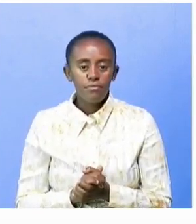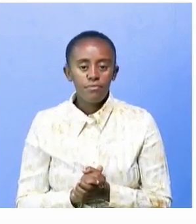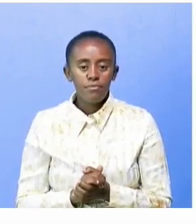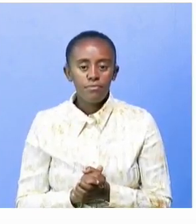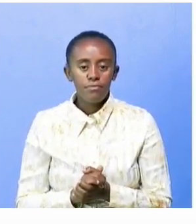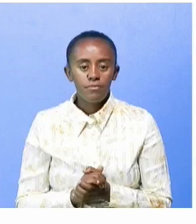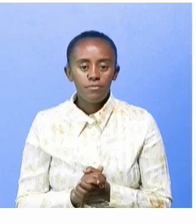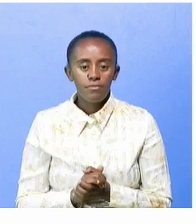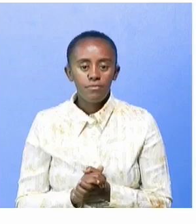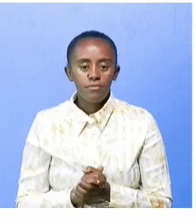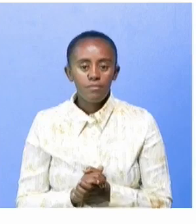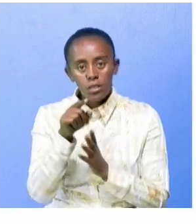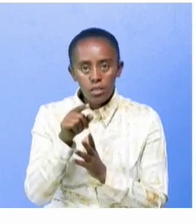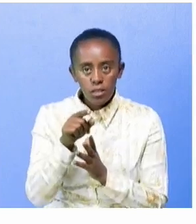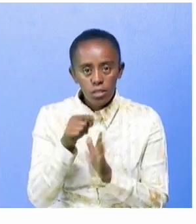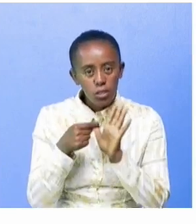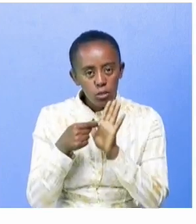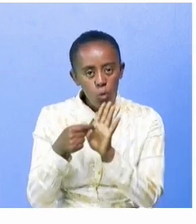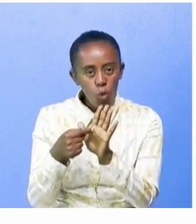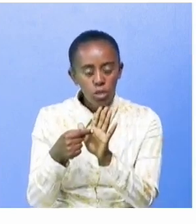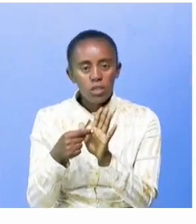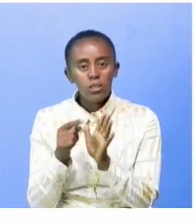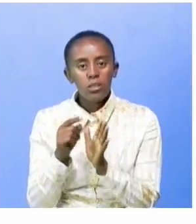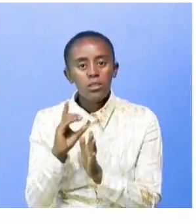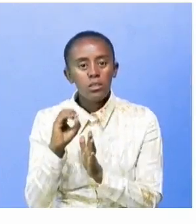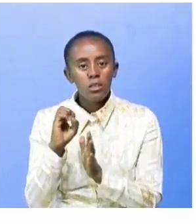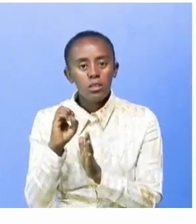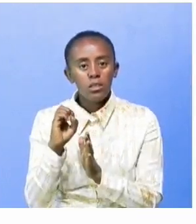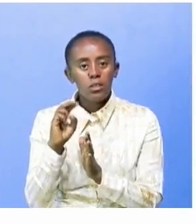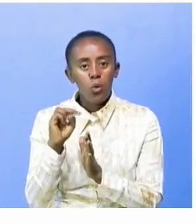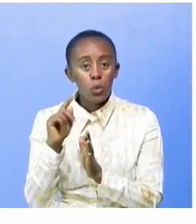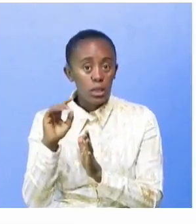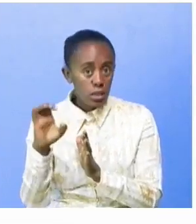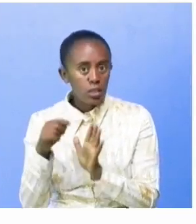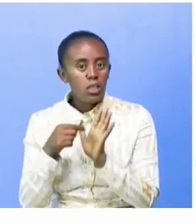The meaning of this word is denoting